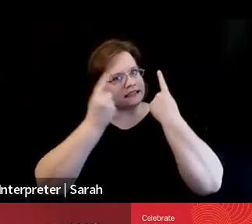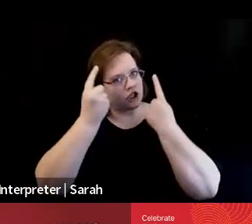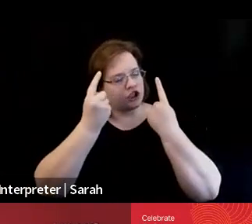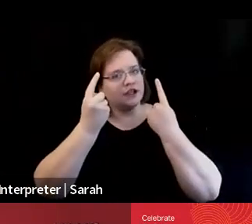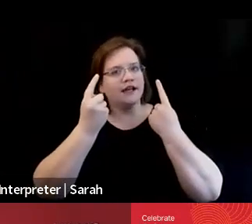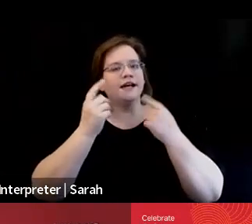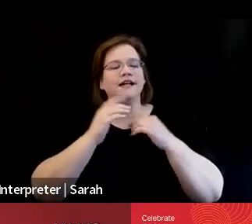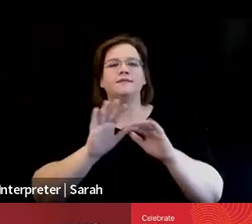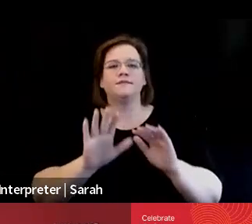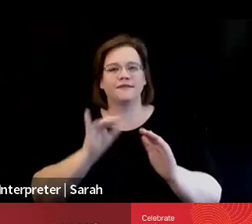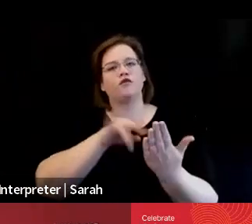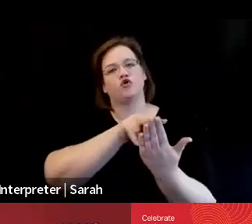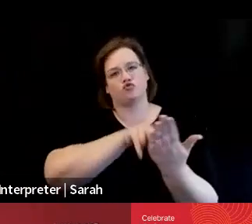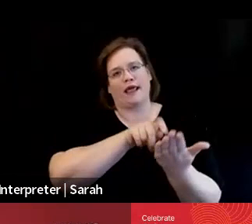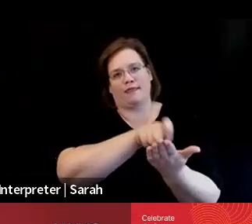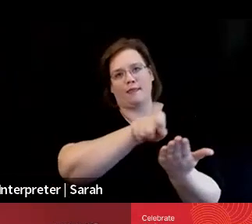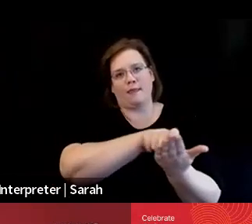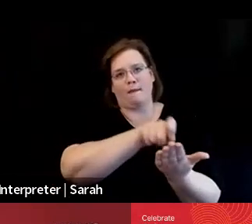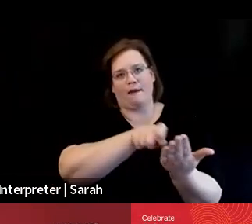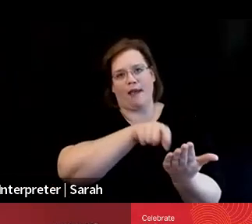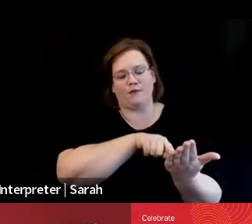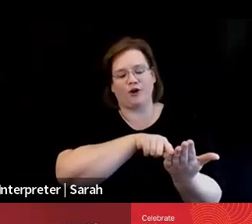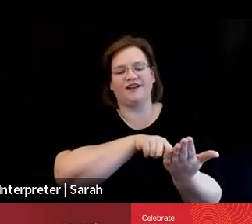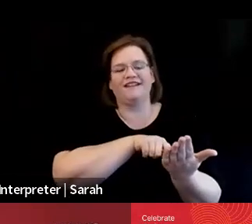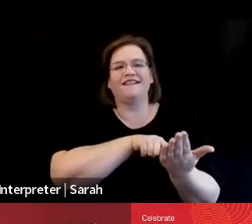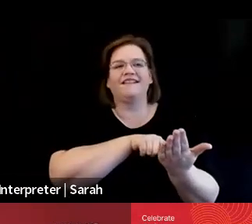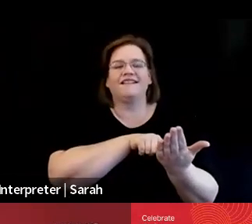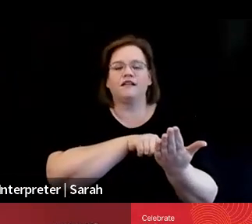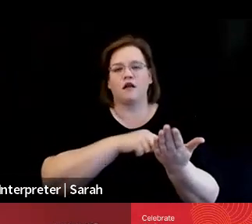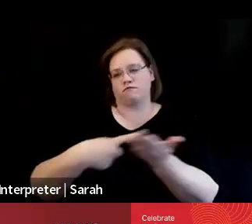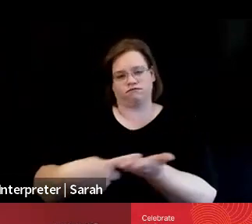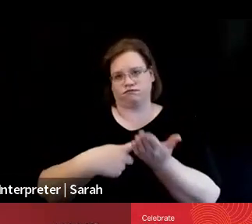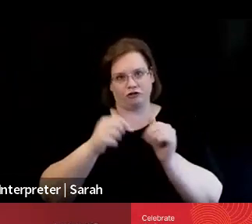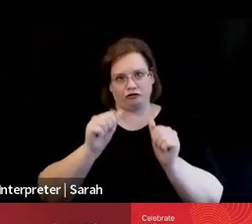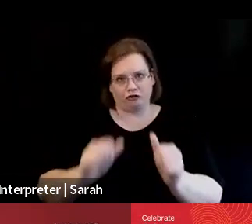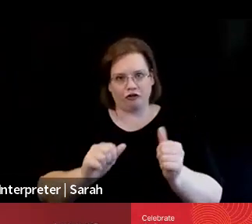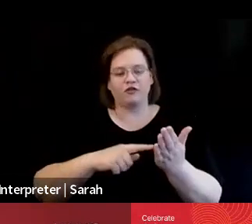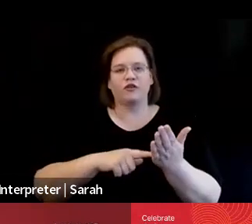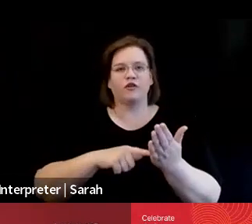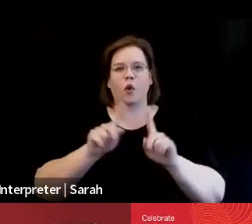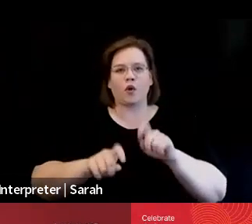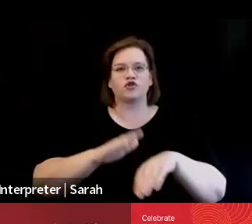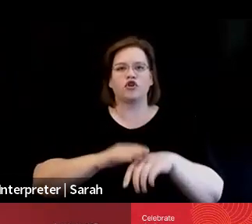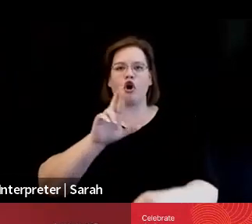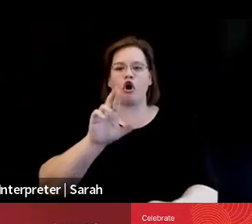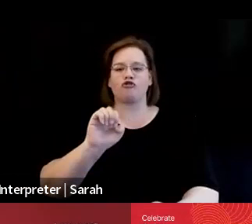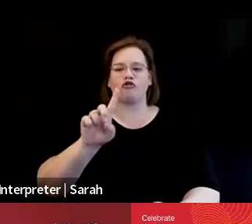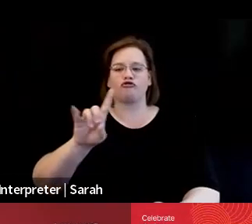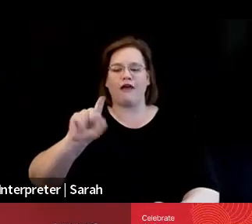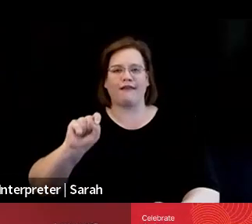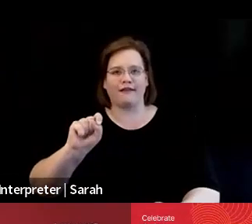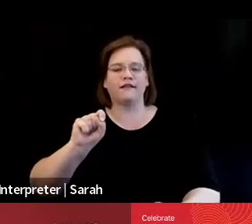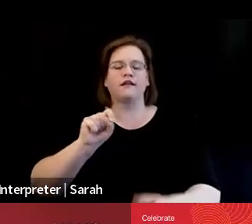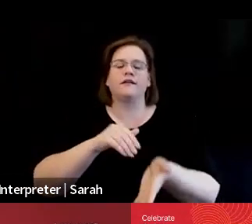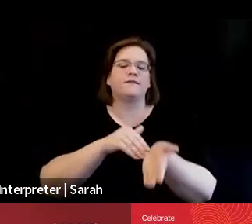this is, if you read the paper, you can see that, there's a lot of things that we can talk about. These were questions on Reddit, right? So these are physicians that are just volunteering their